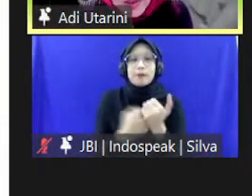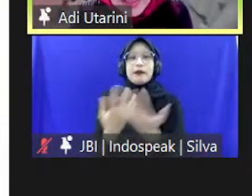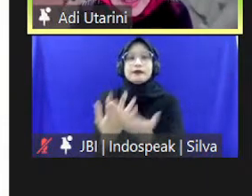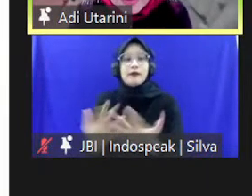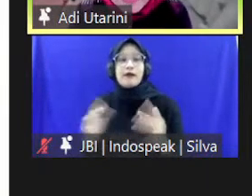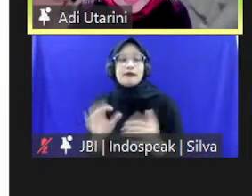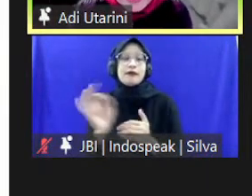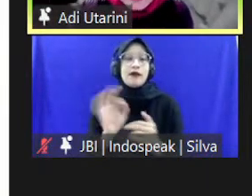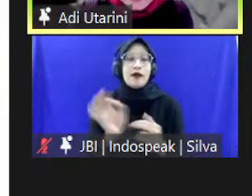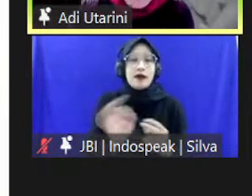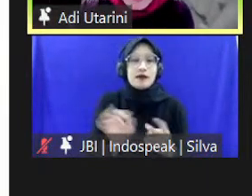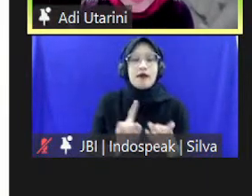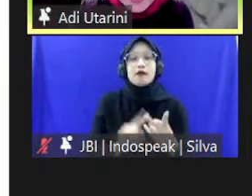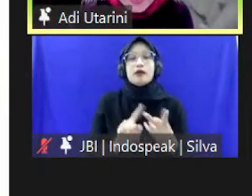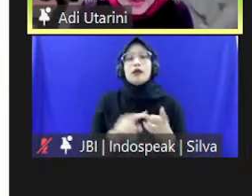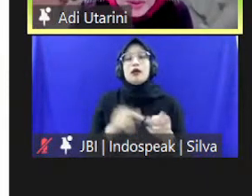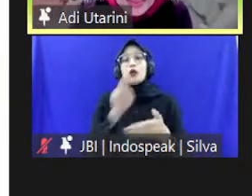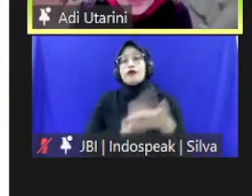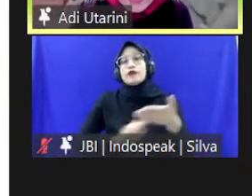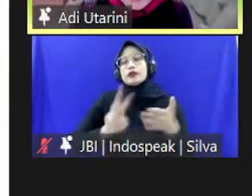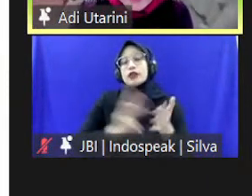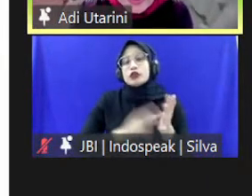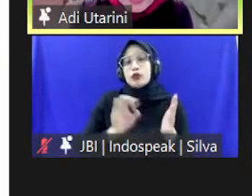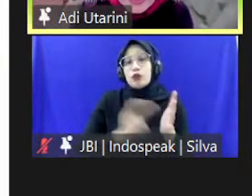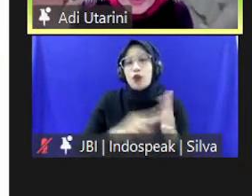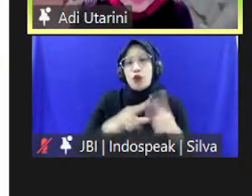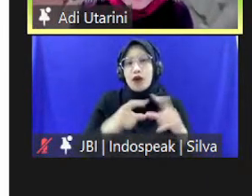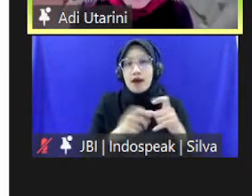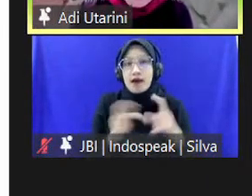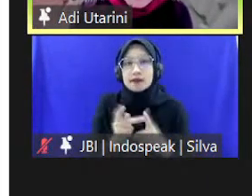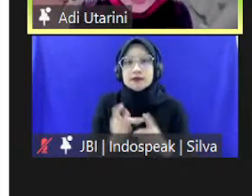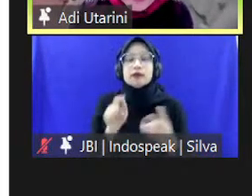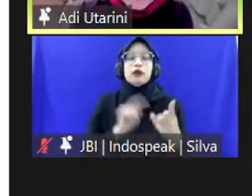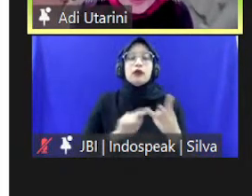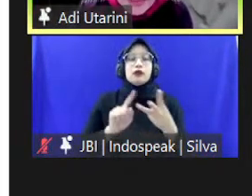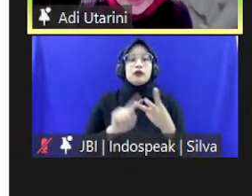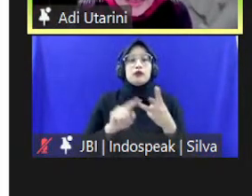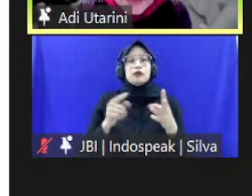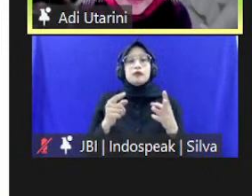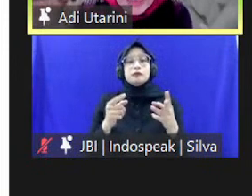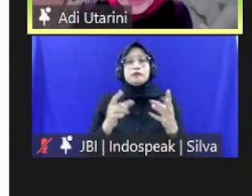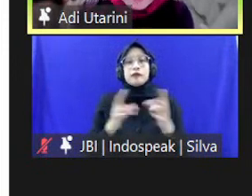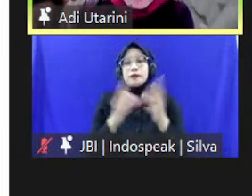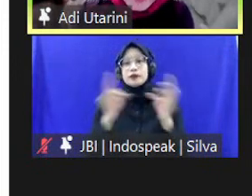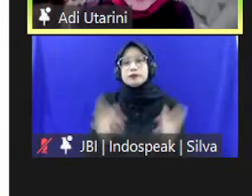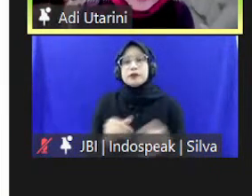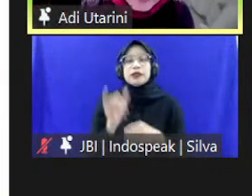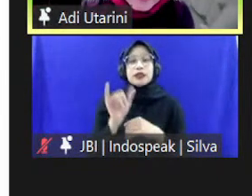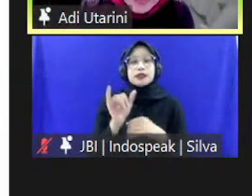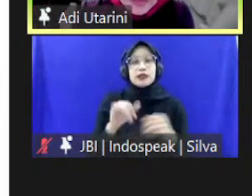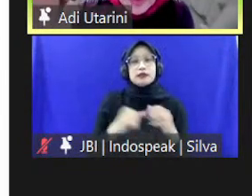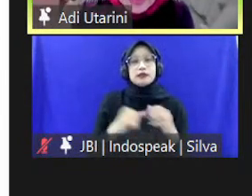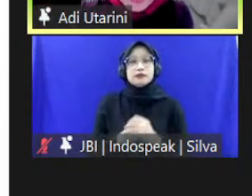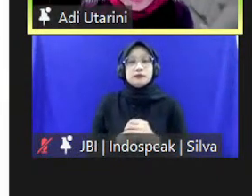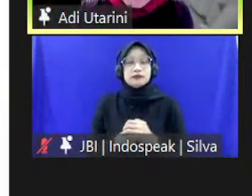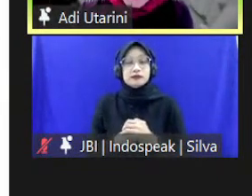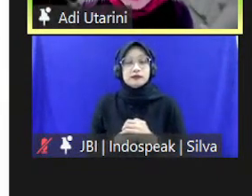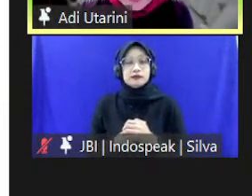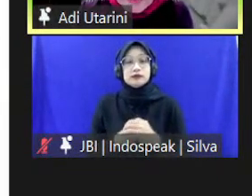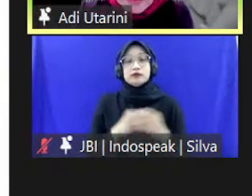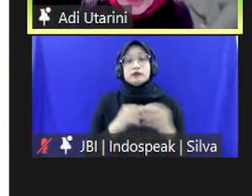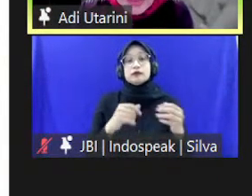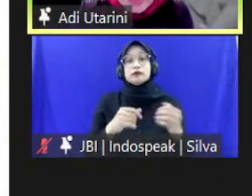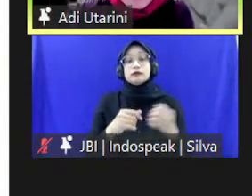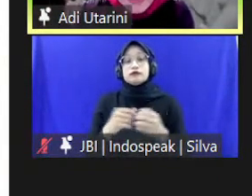collaborators, Monash University, WMP Global, and certainly our funder, Tahia Foundation. Approval from the community and